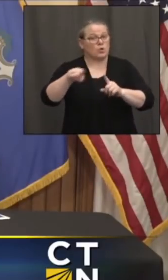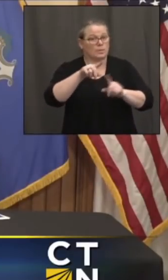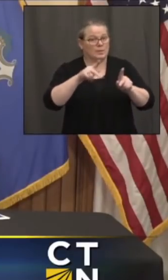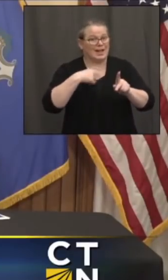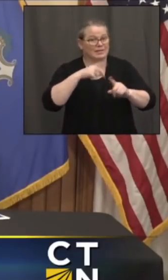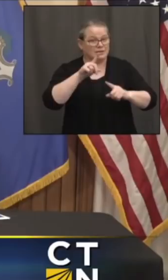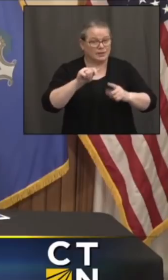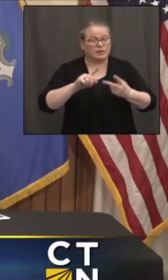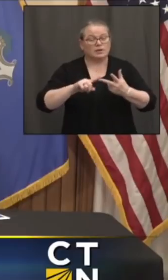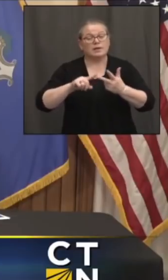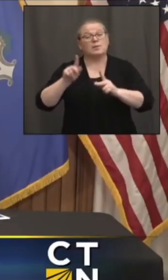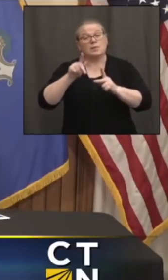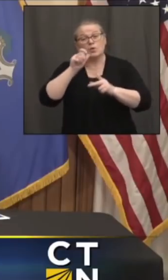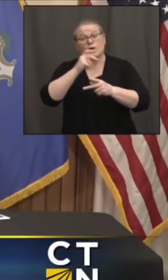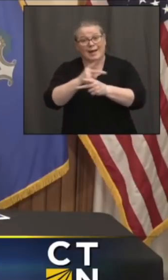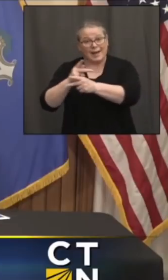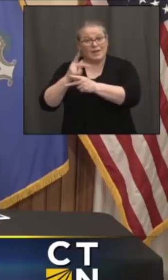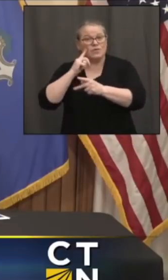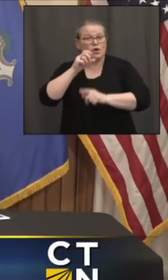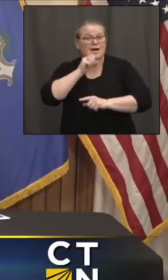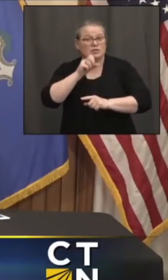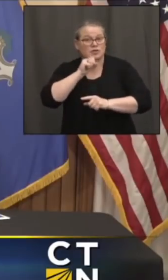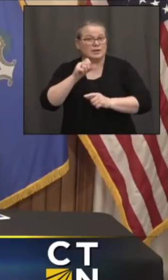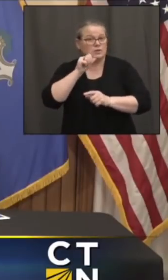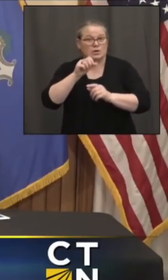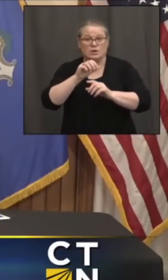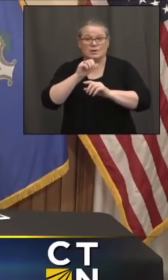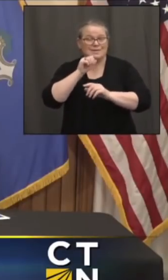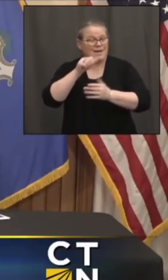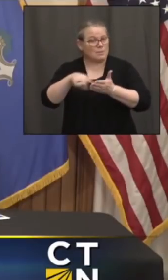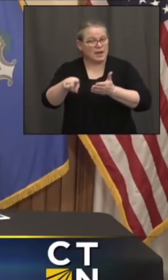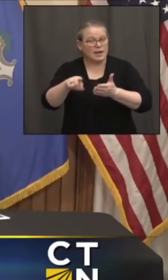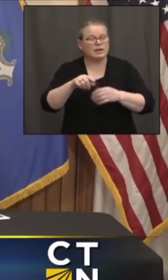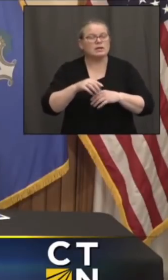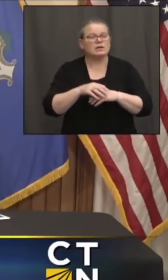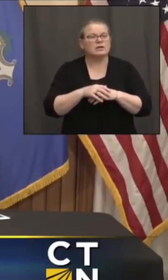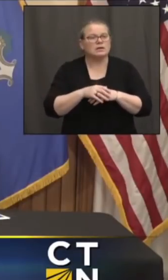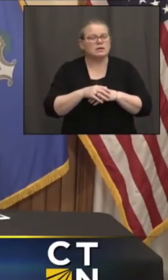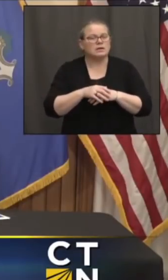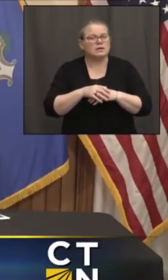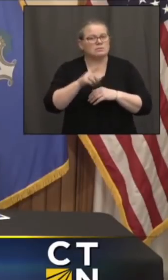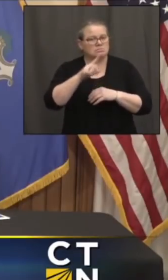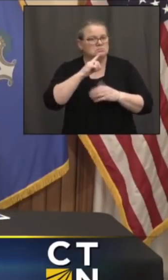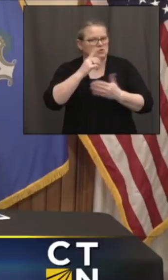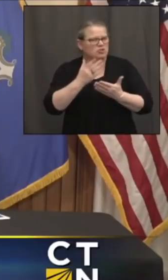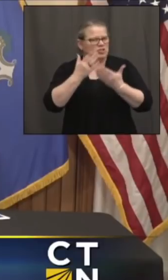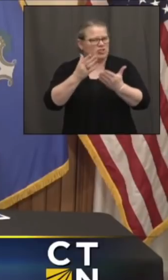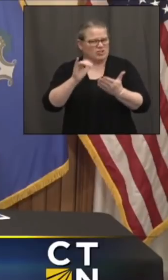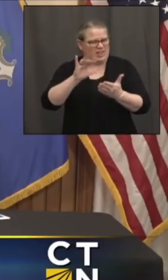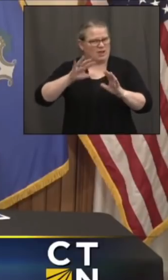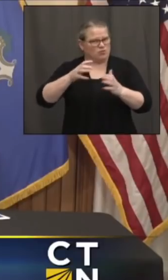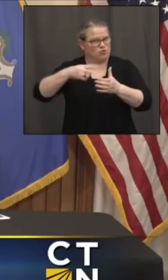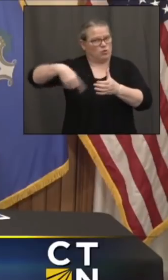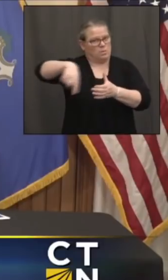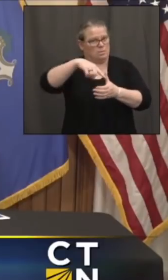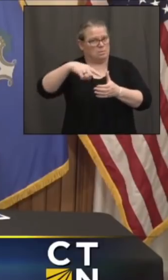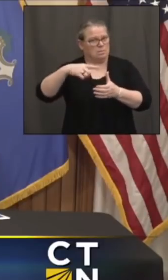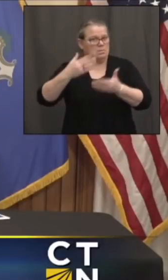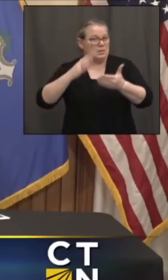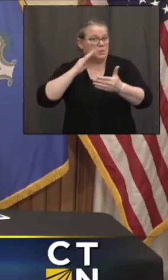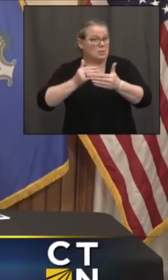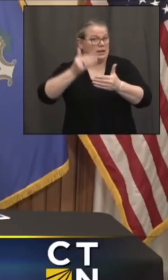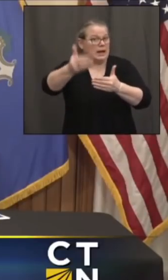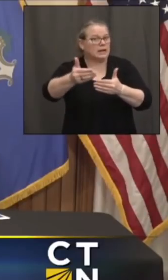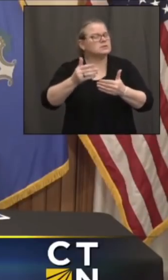or suggested at least that maybe the critical workforce people would be next in line. Maybe where do we think that this